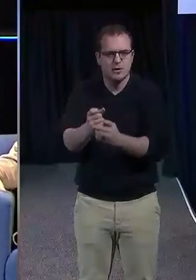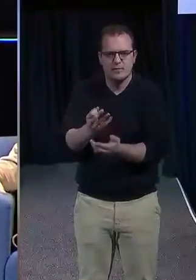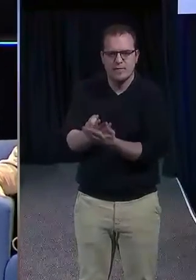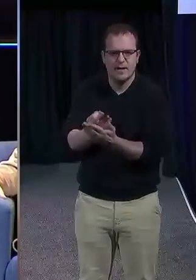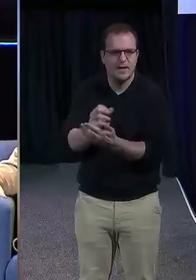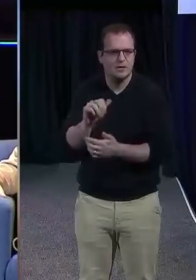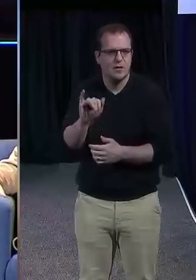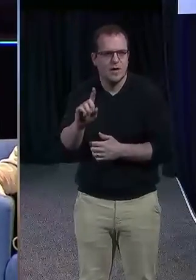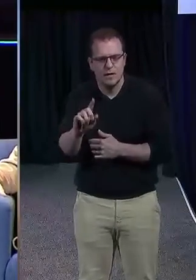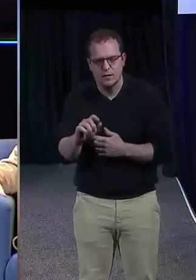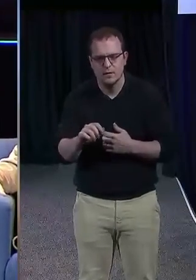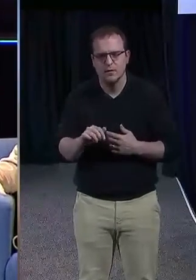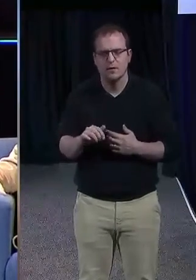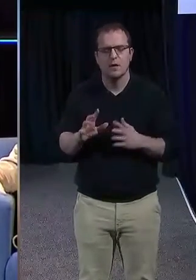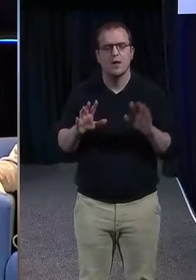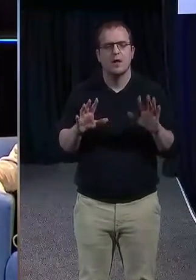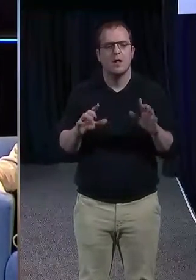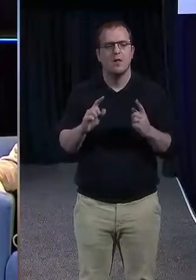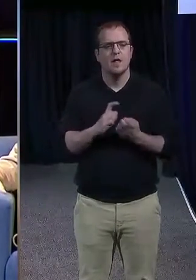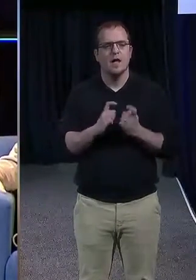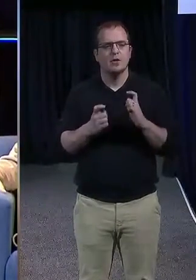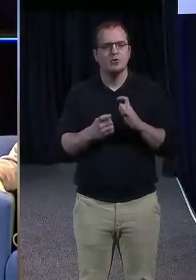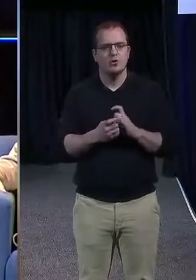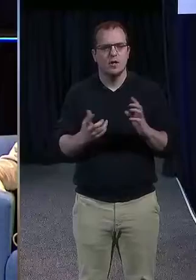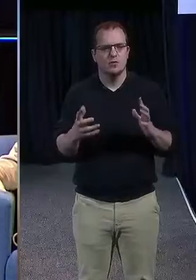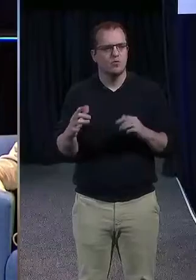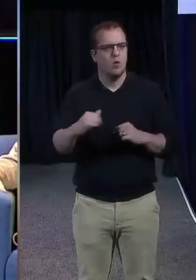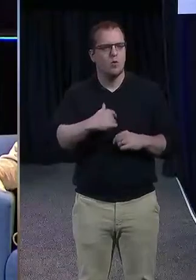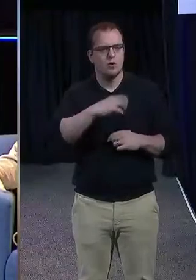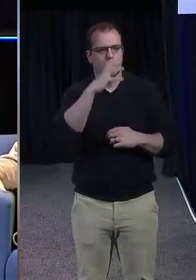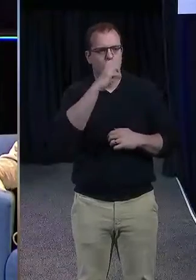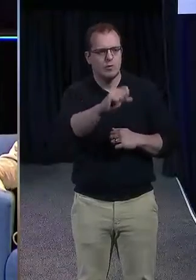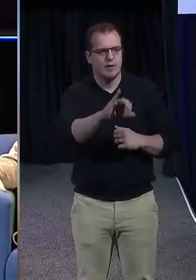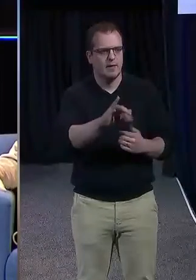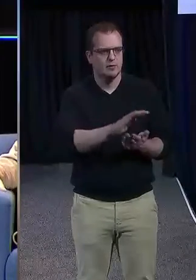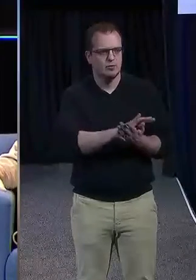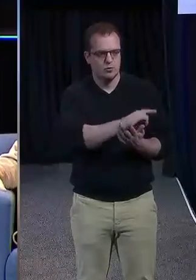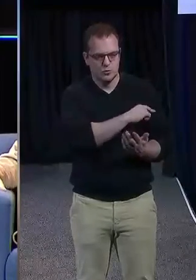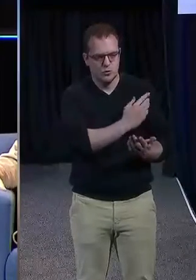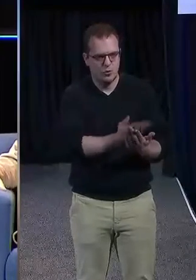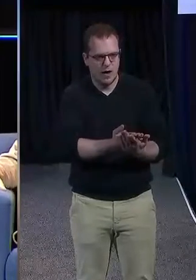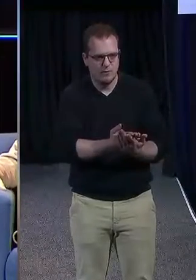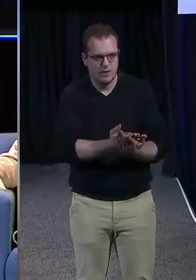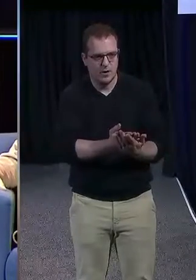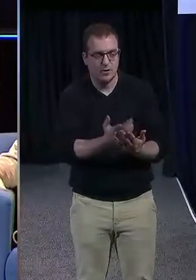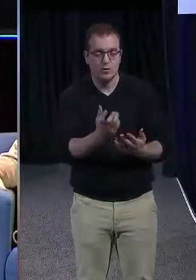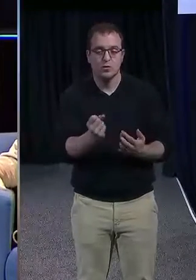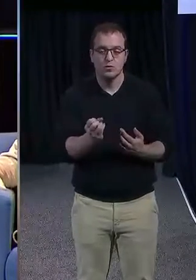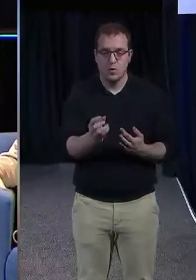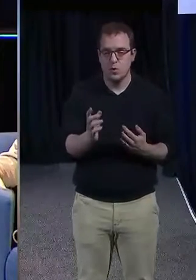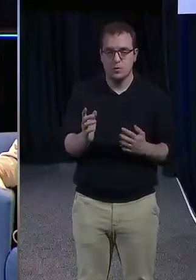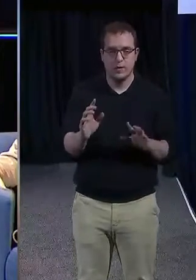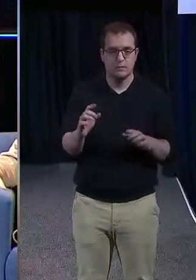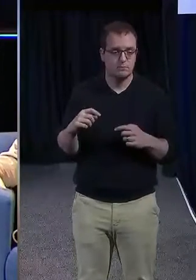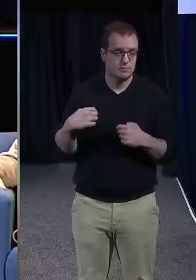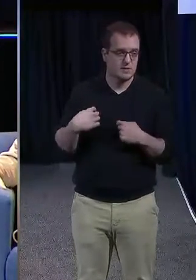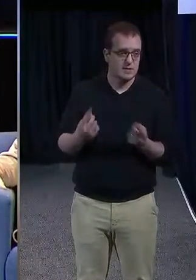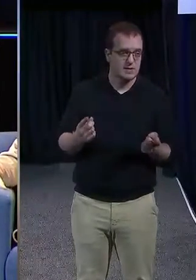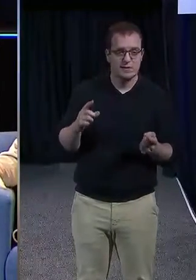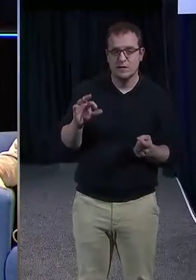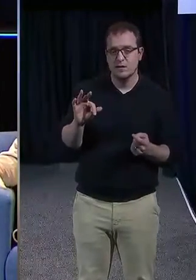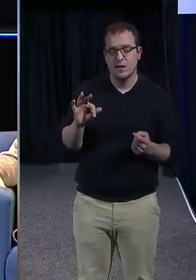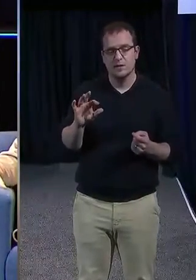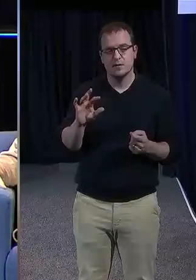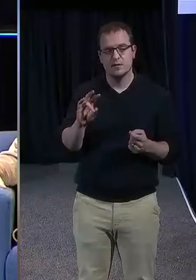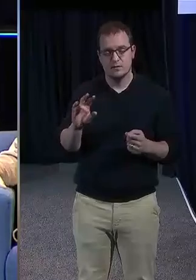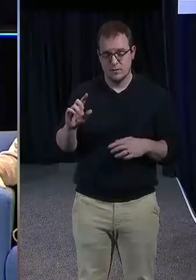aid. And they changed what was attracting students so that since the 1997